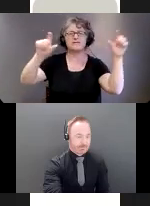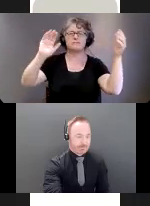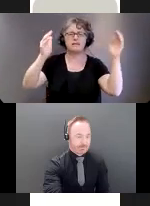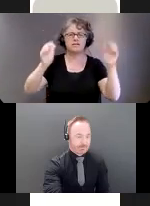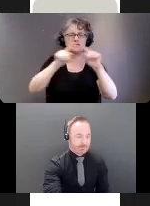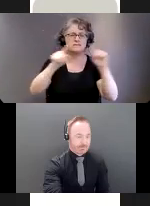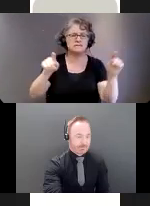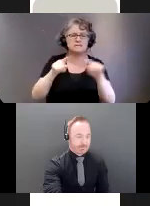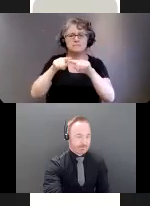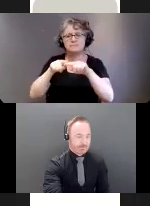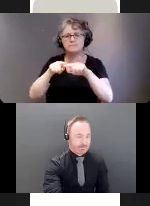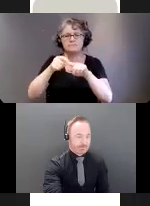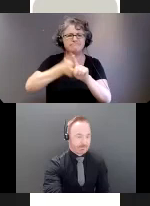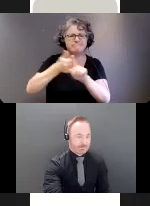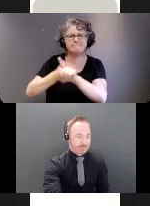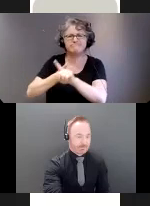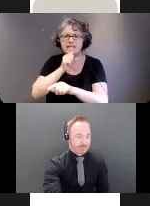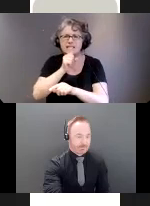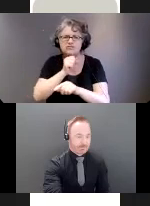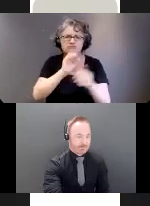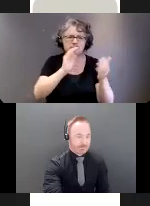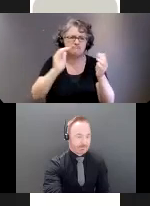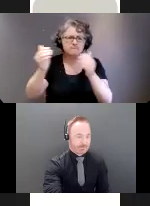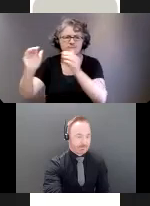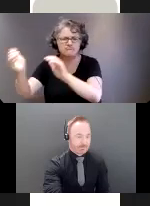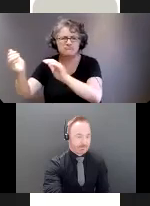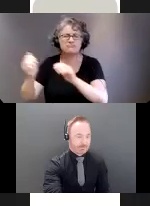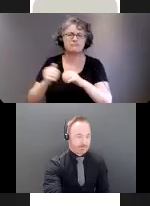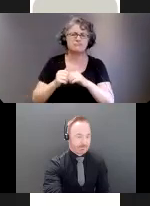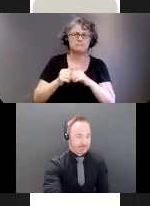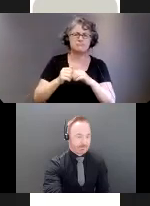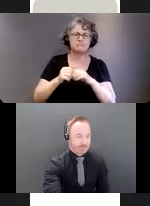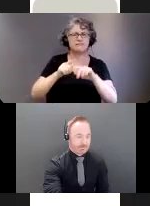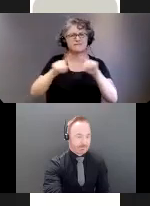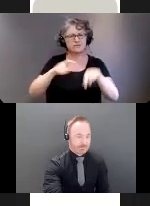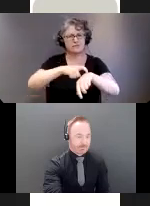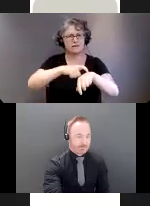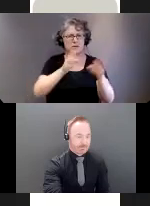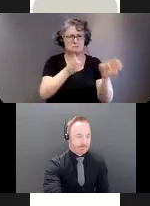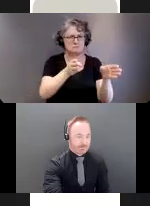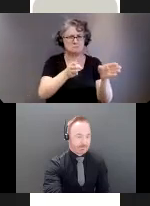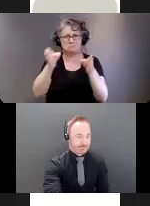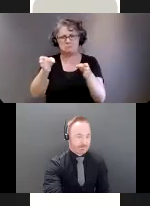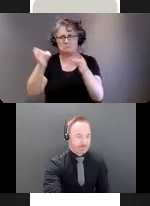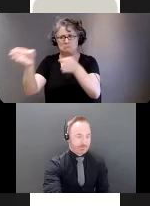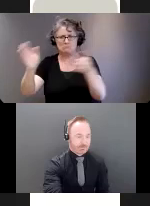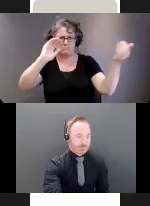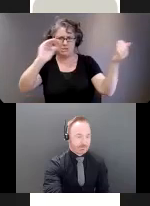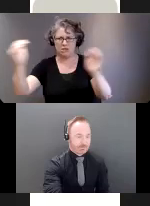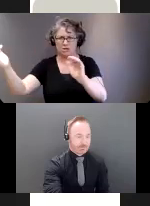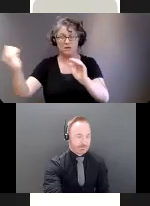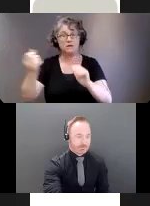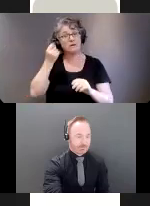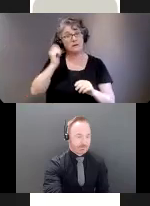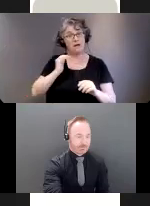by age and comparing that over different data periods. And in each of our monthly reports,